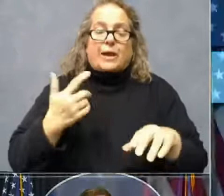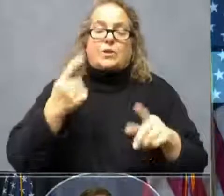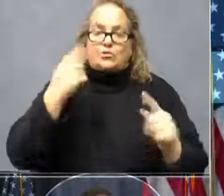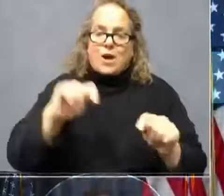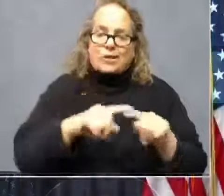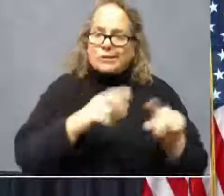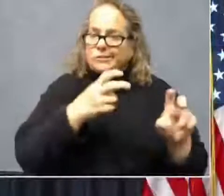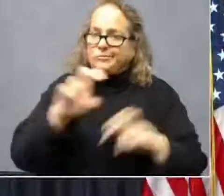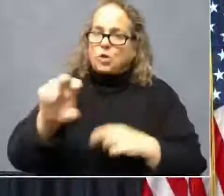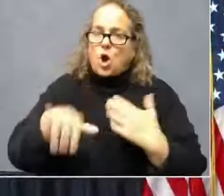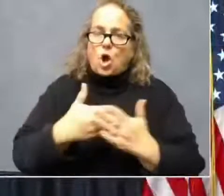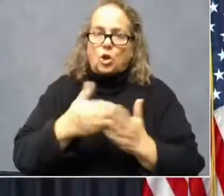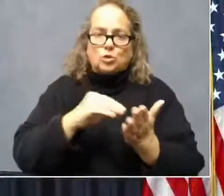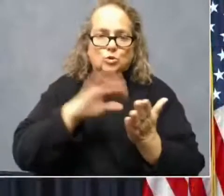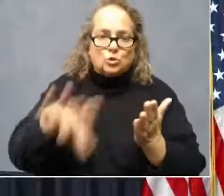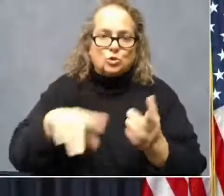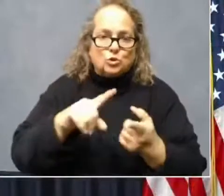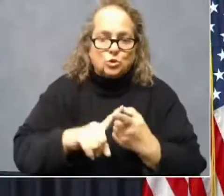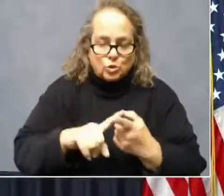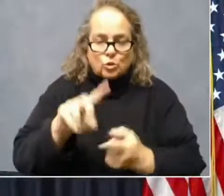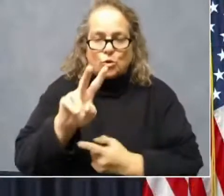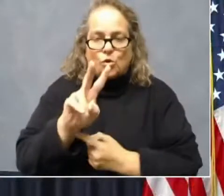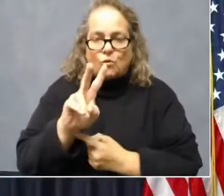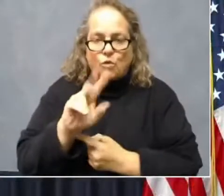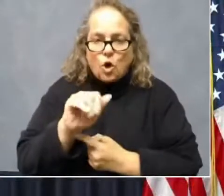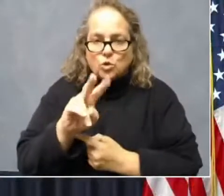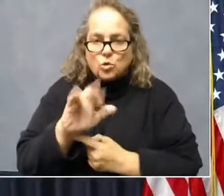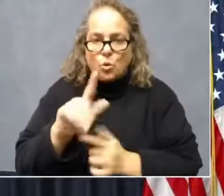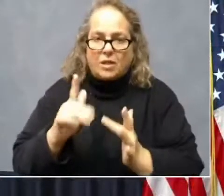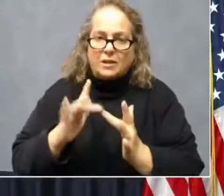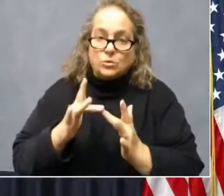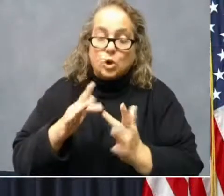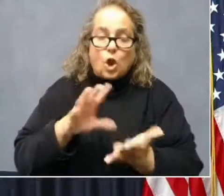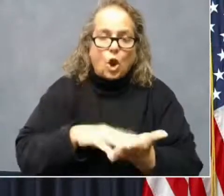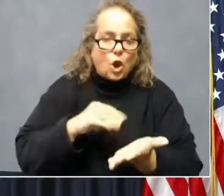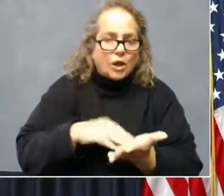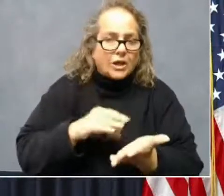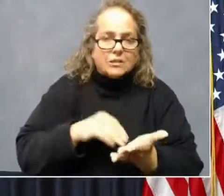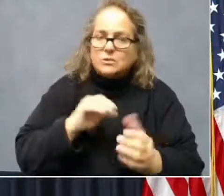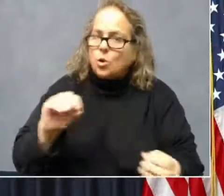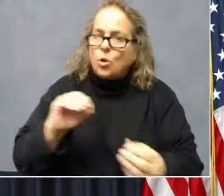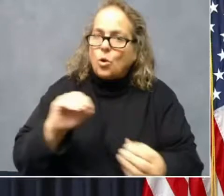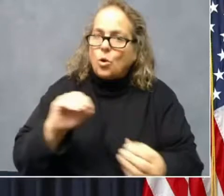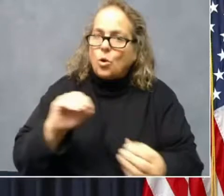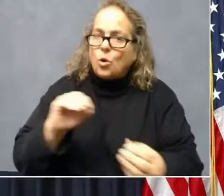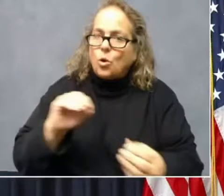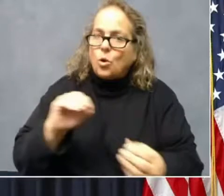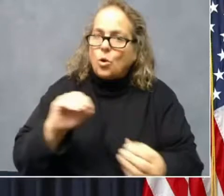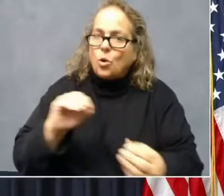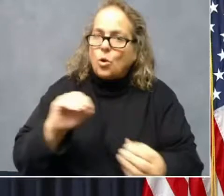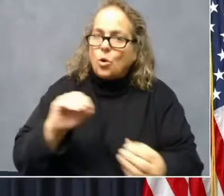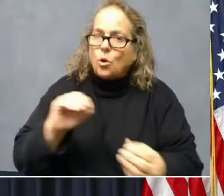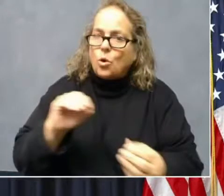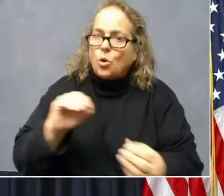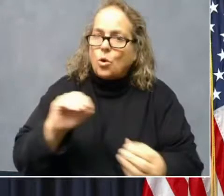until January 4th. That's a tough step, and it's been opposed by some different groups